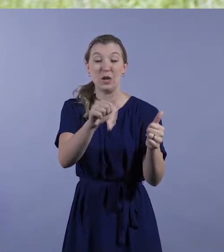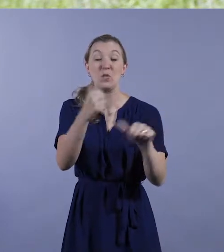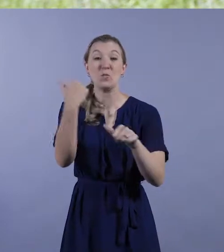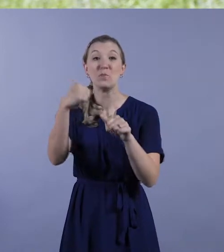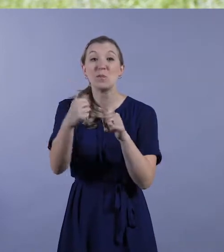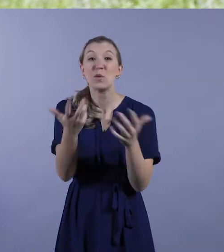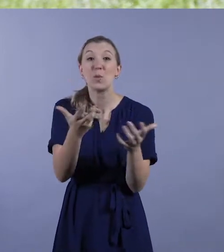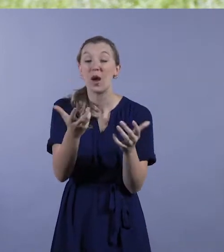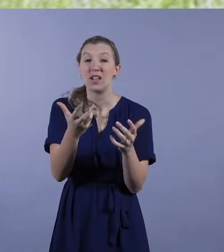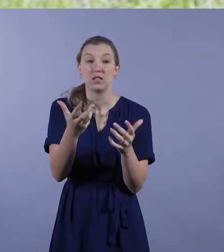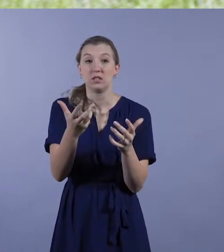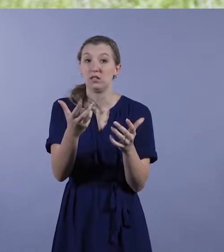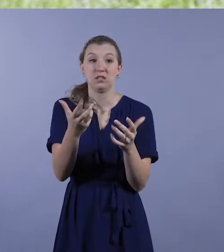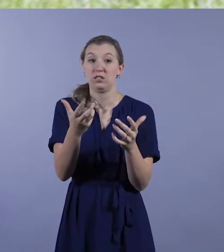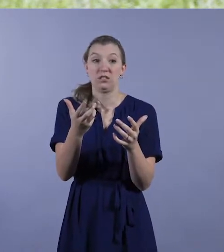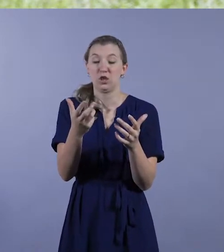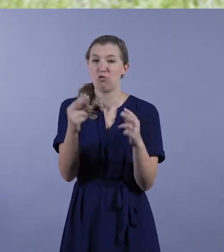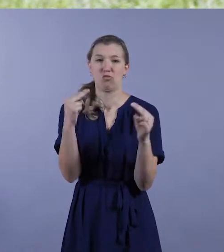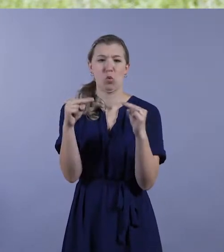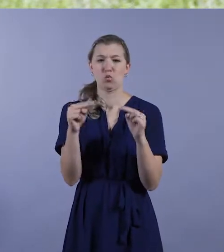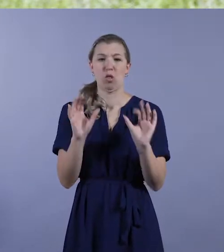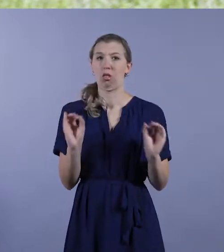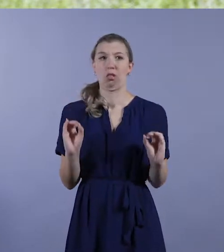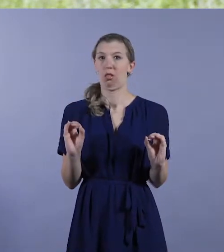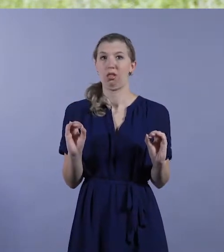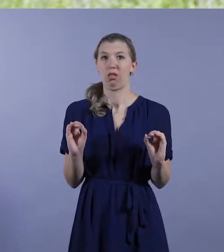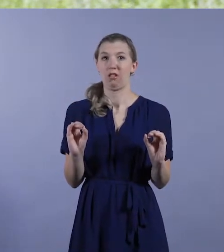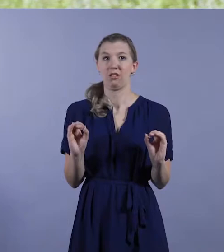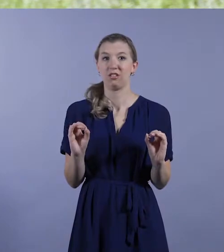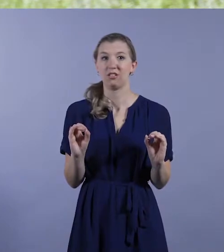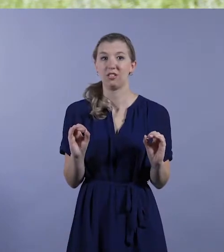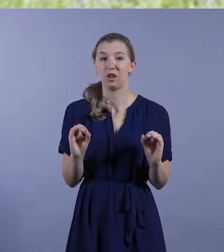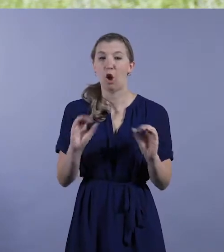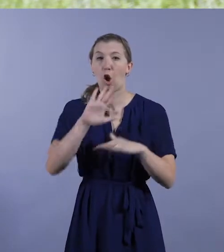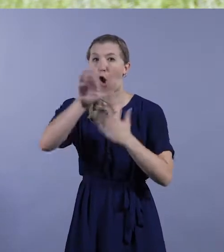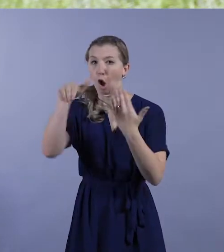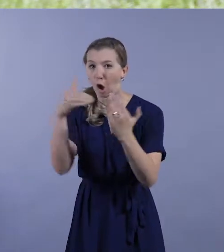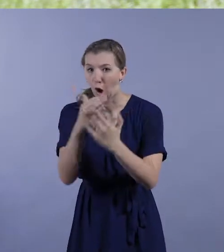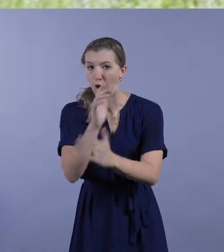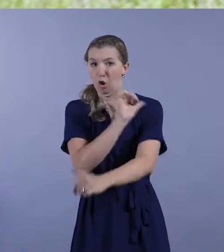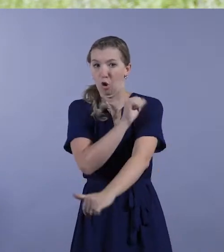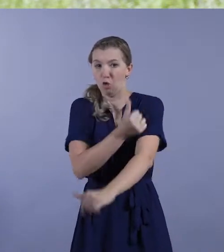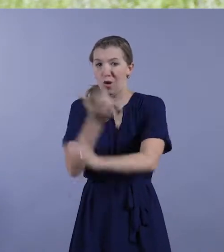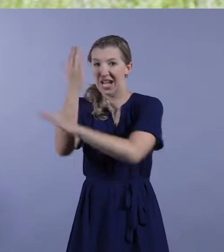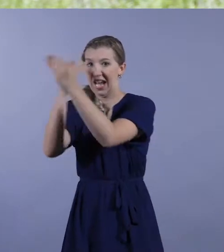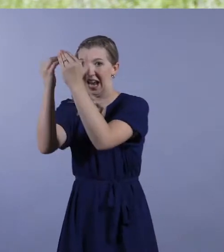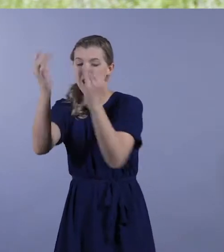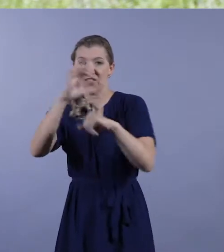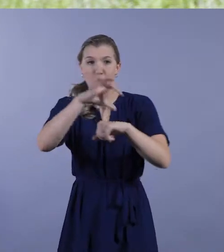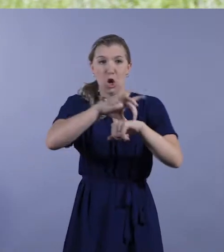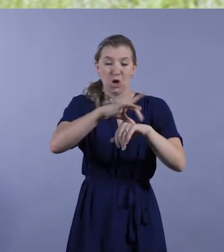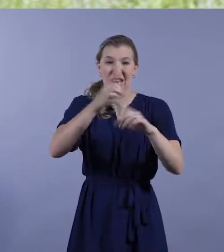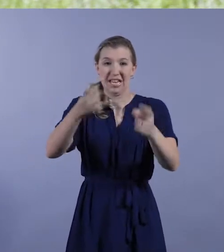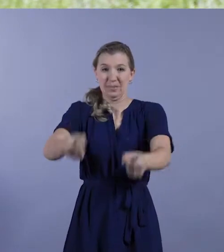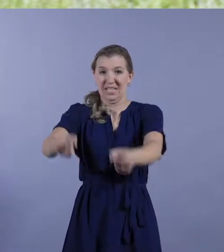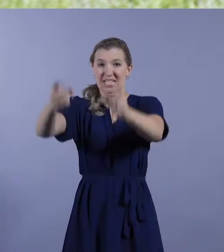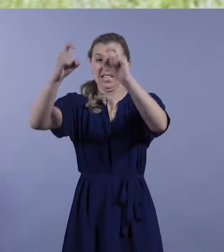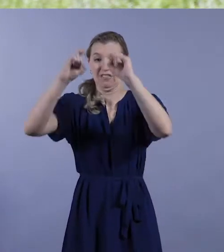This is non-negotiable. Jesus said, "All authority in heaven and on earth has been given to